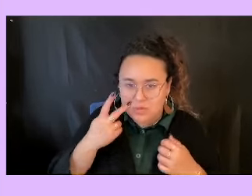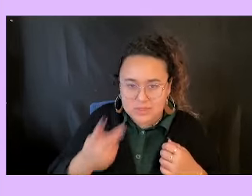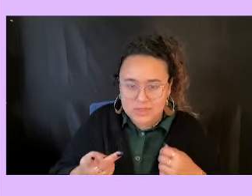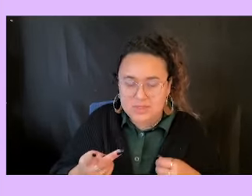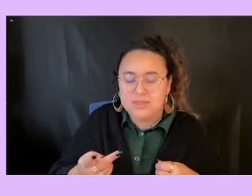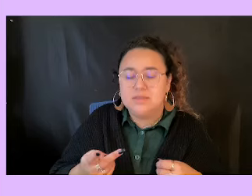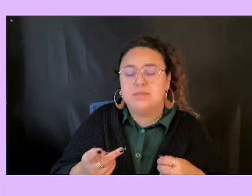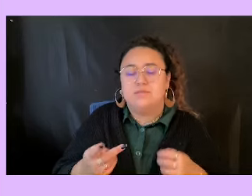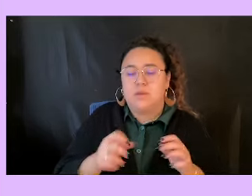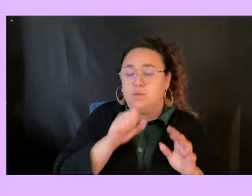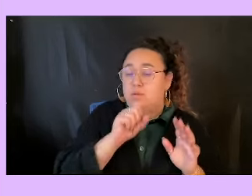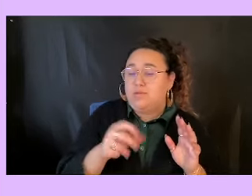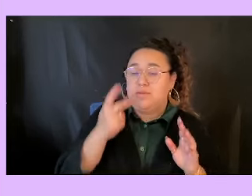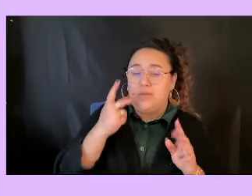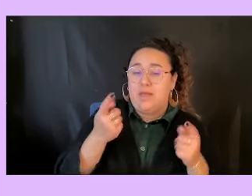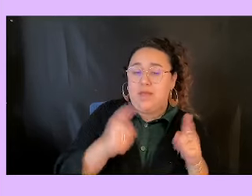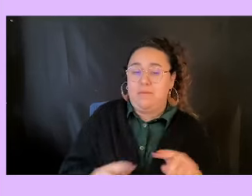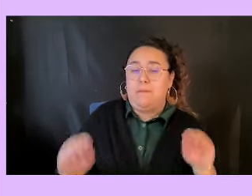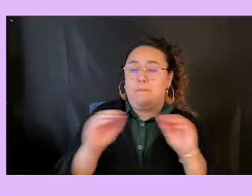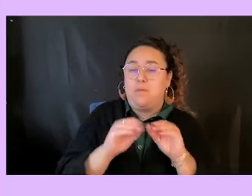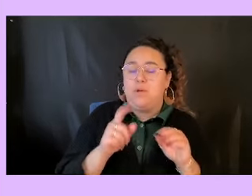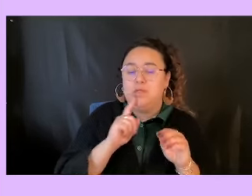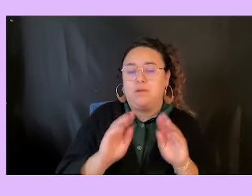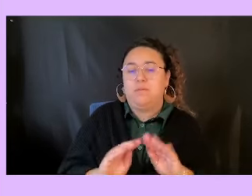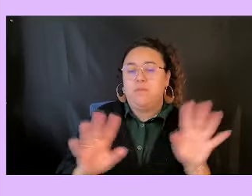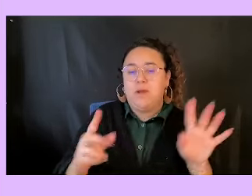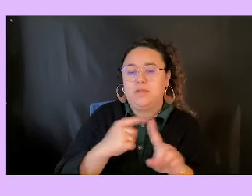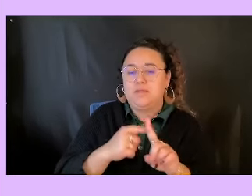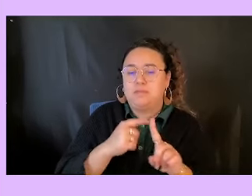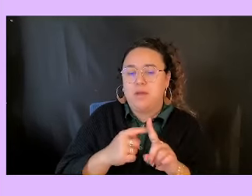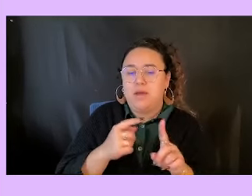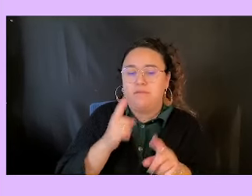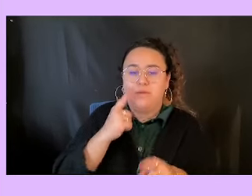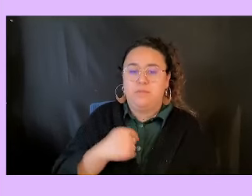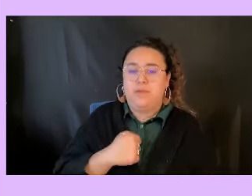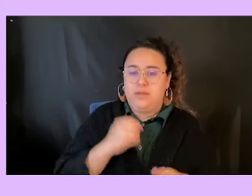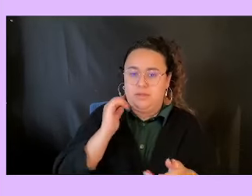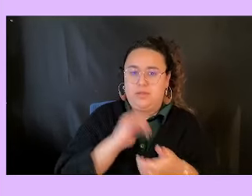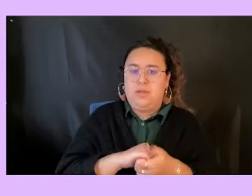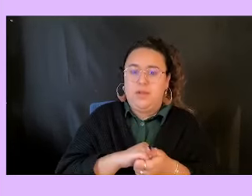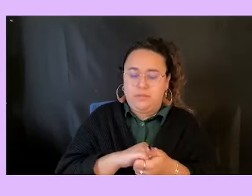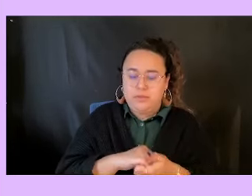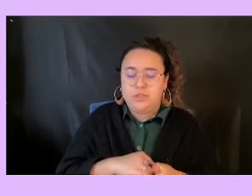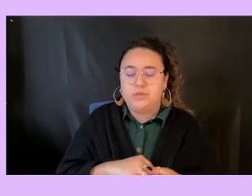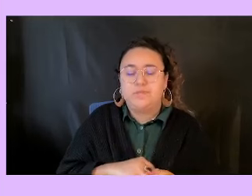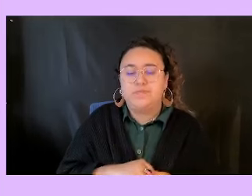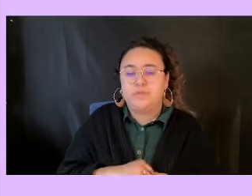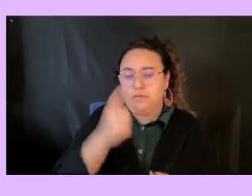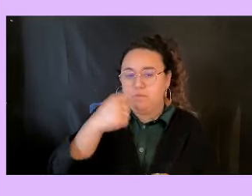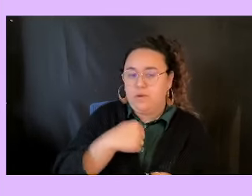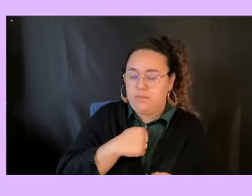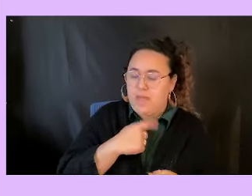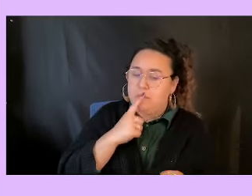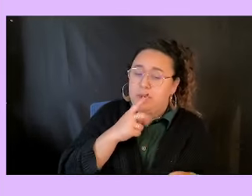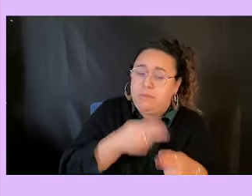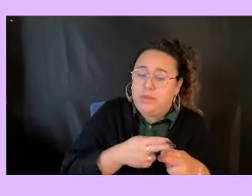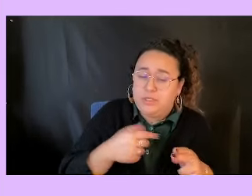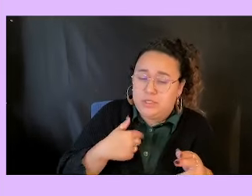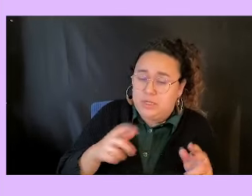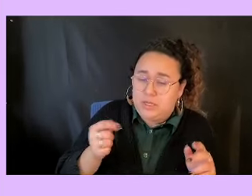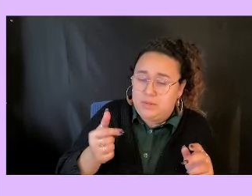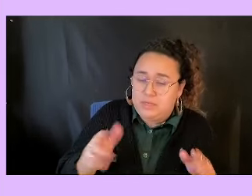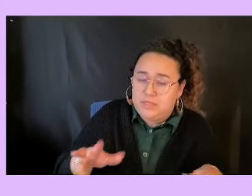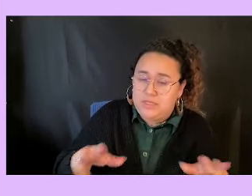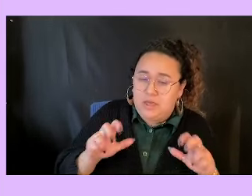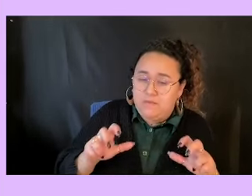And so it's a massive bright spot. And it signals to me, and then I'll just lift up selfishly as like a person